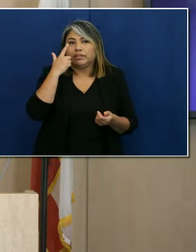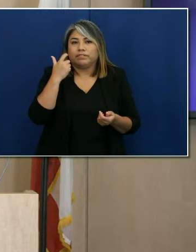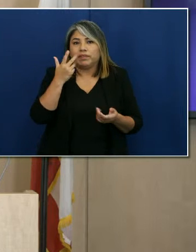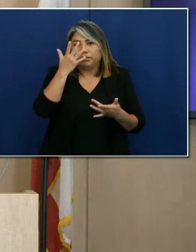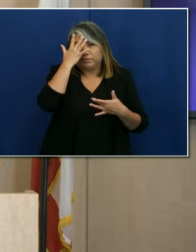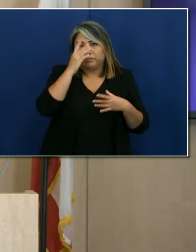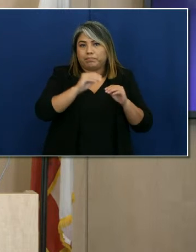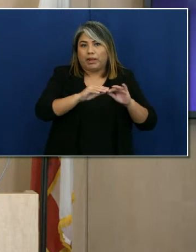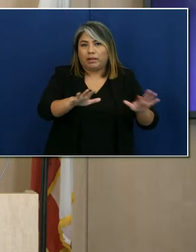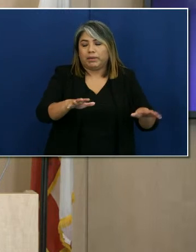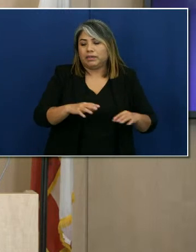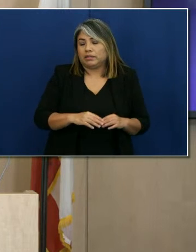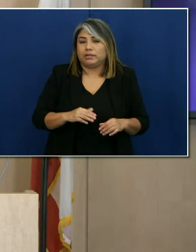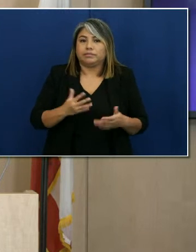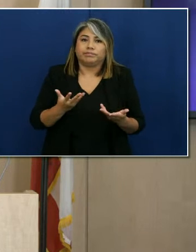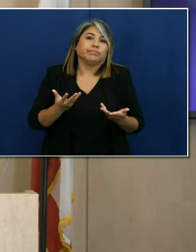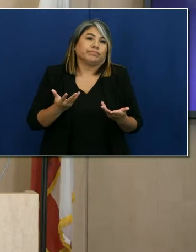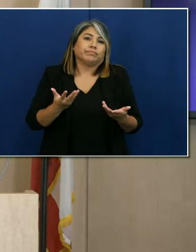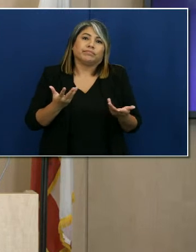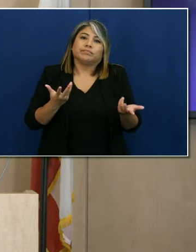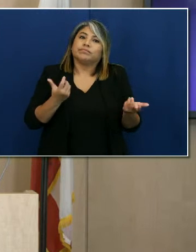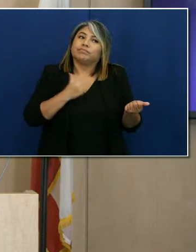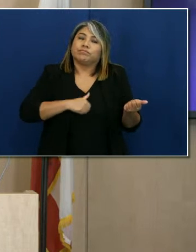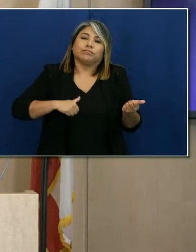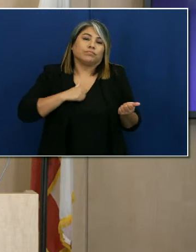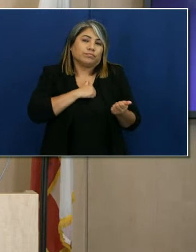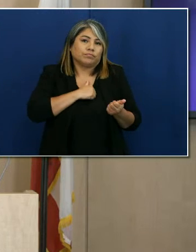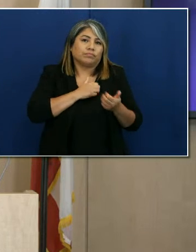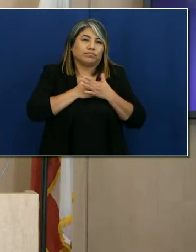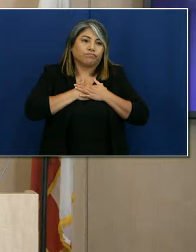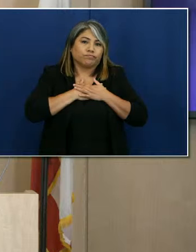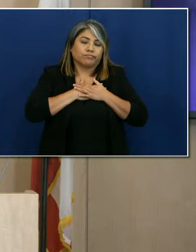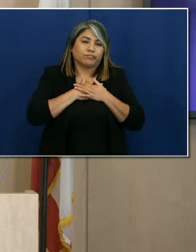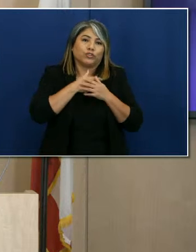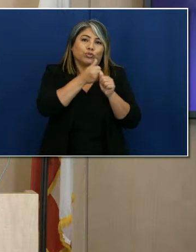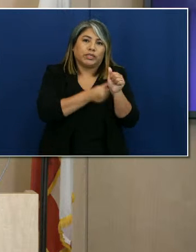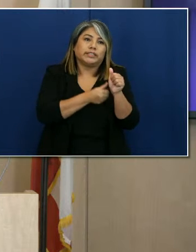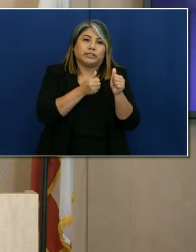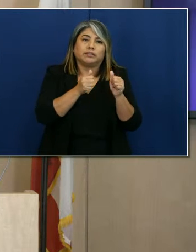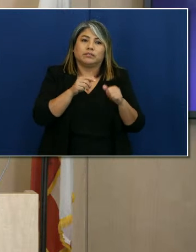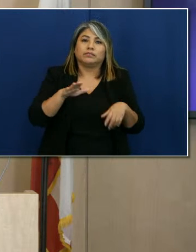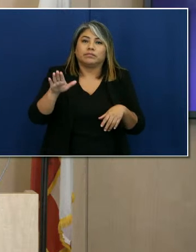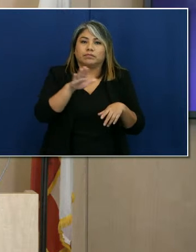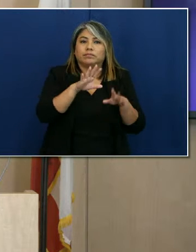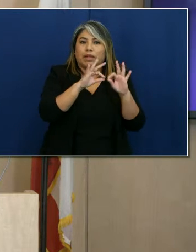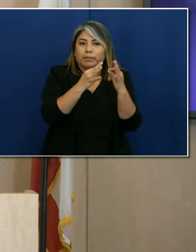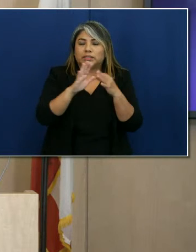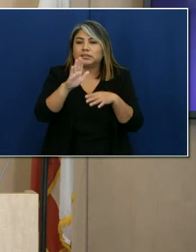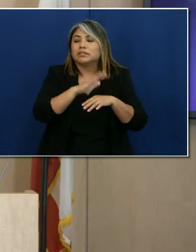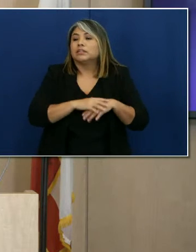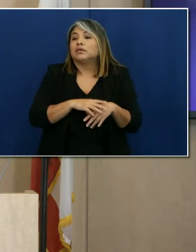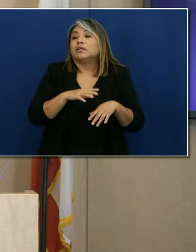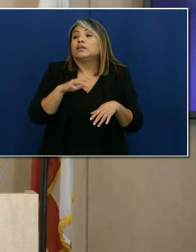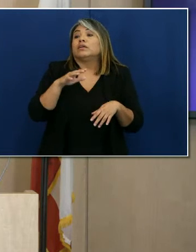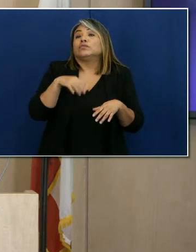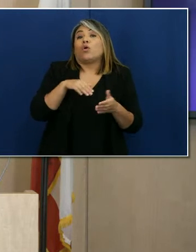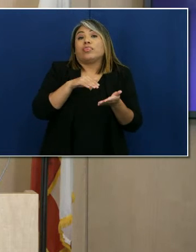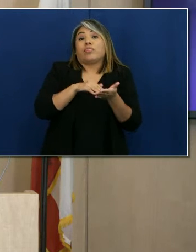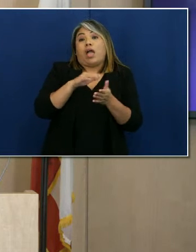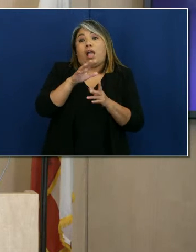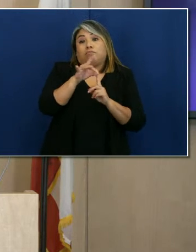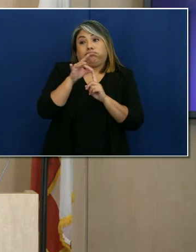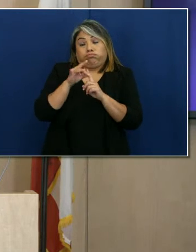pandemic, and our hearts and thoughts go out to each one of those individuals. Those cases are counted in a specific way. We